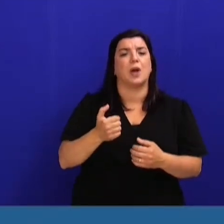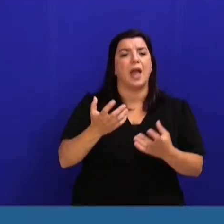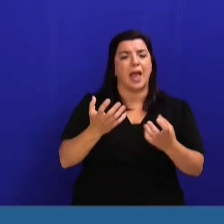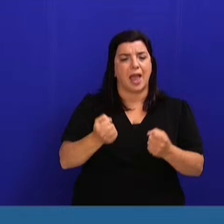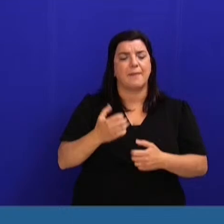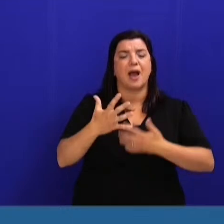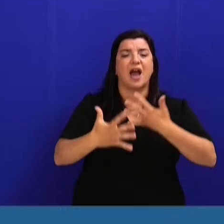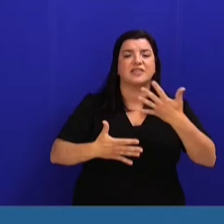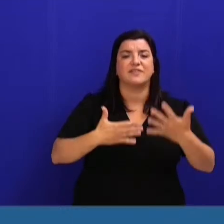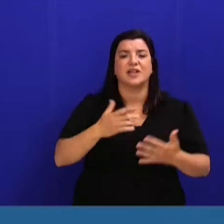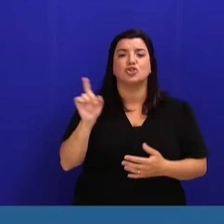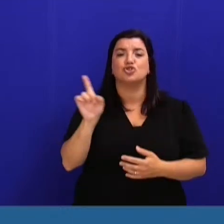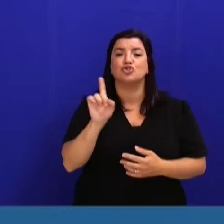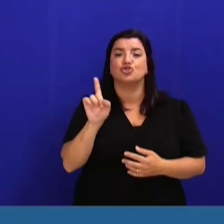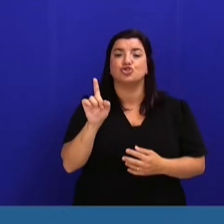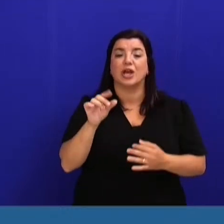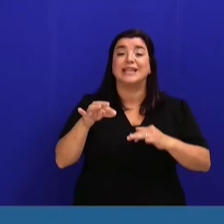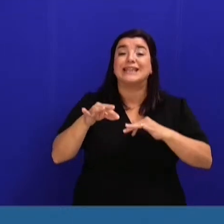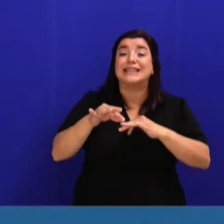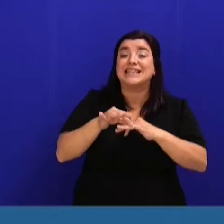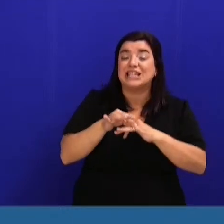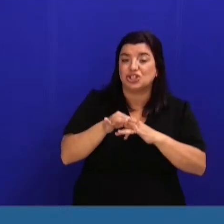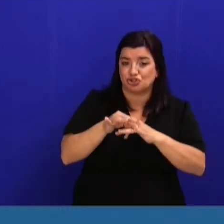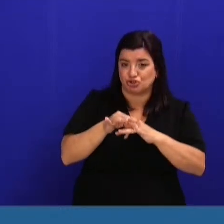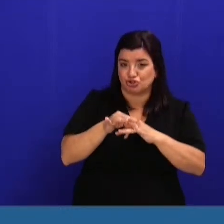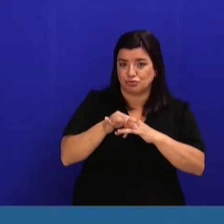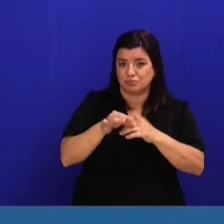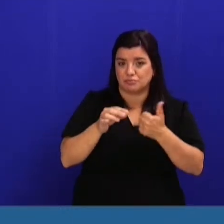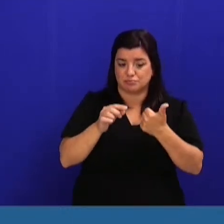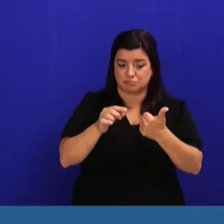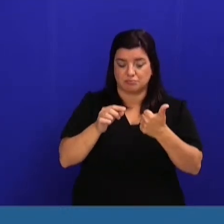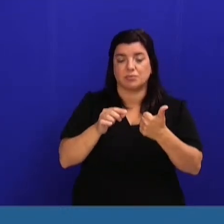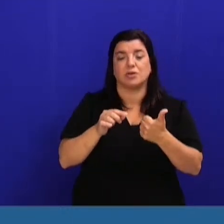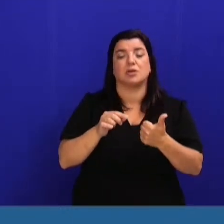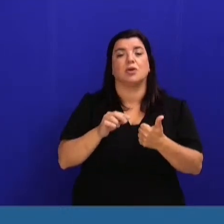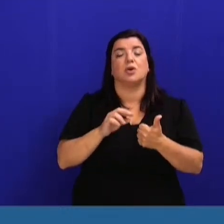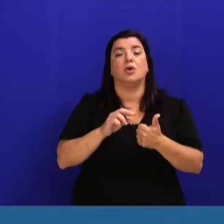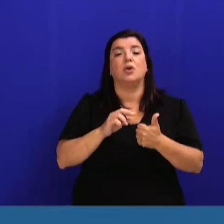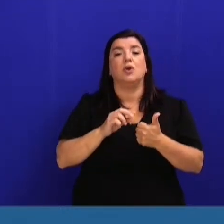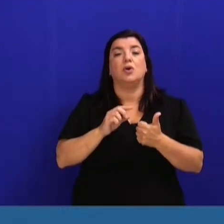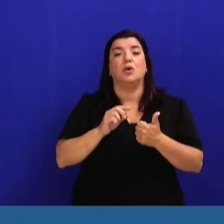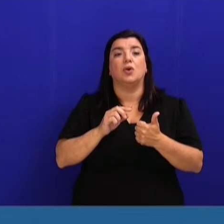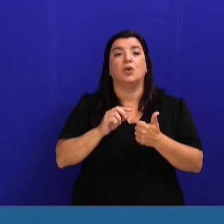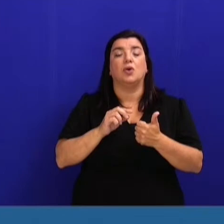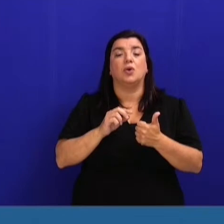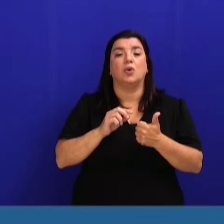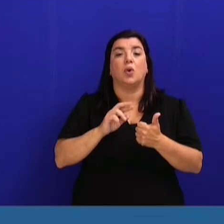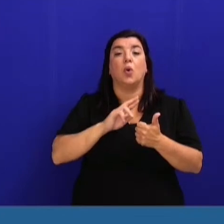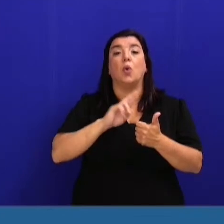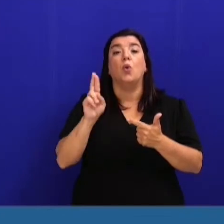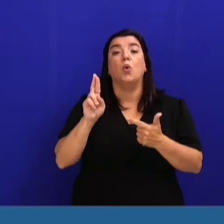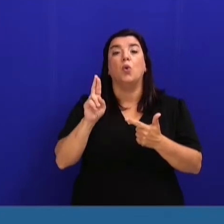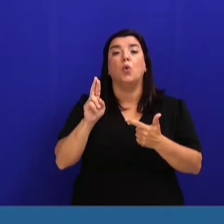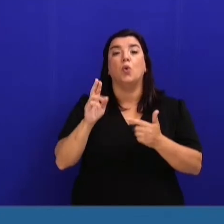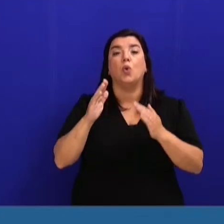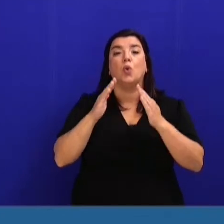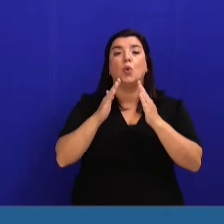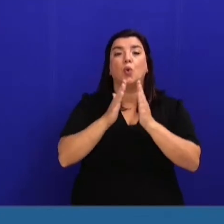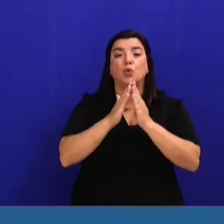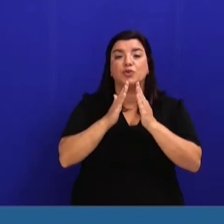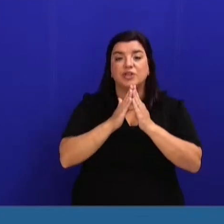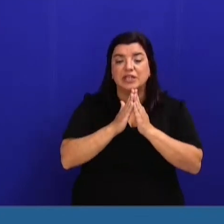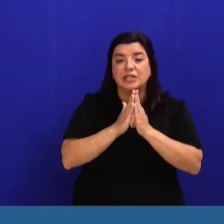jistgħu jsiru huma t-tiġijiet bil-protokolli tagħhom u inti li għandek ukoll attività reliġjuża bħal qudies u ċertu